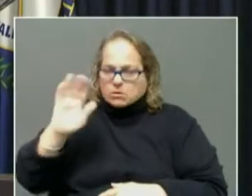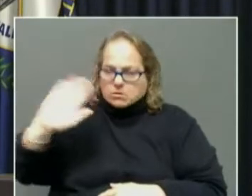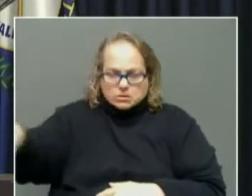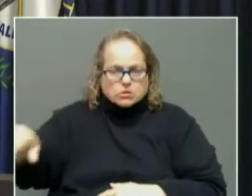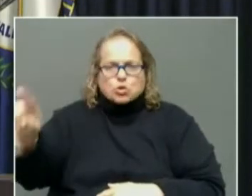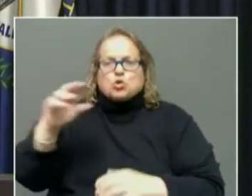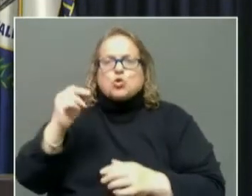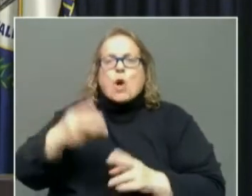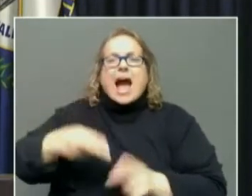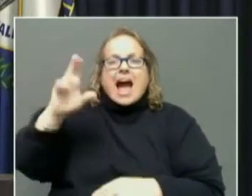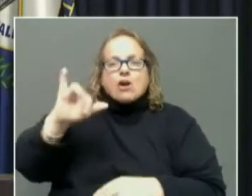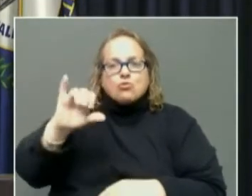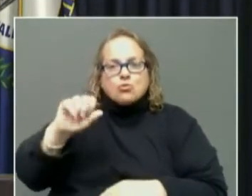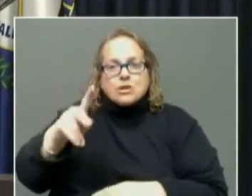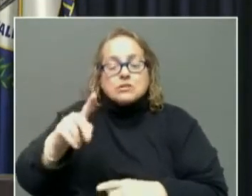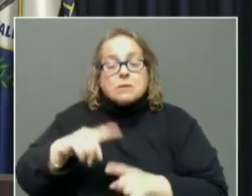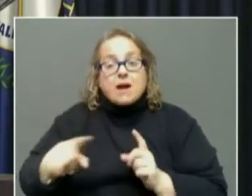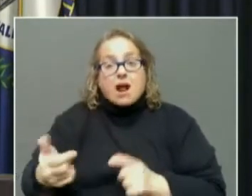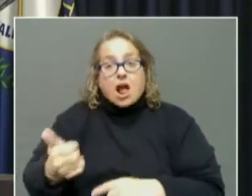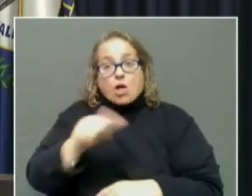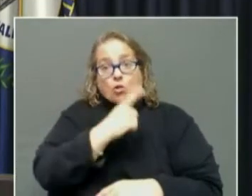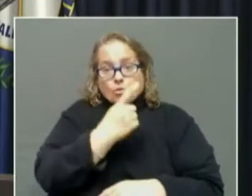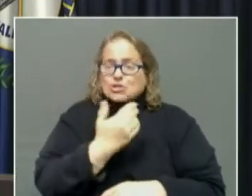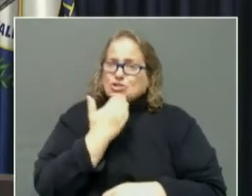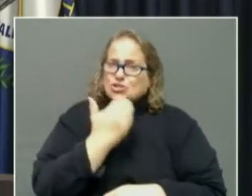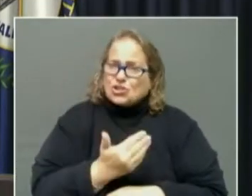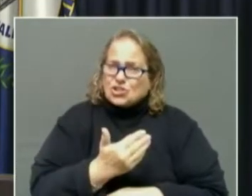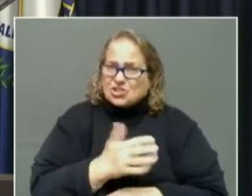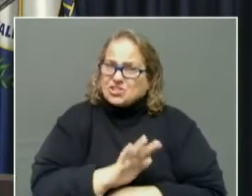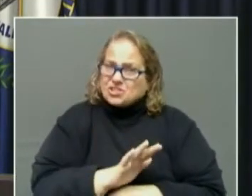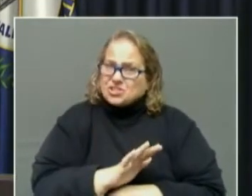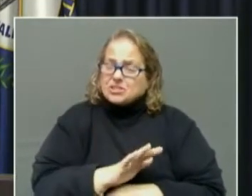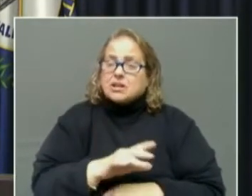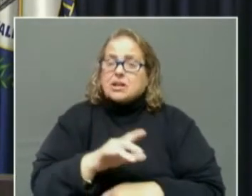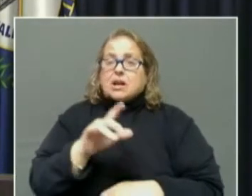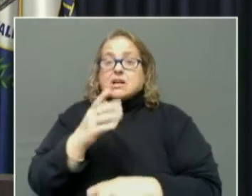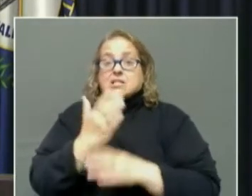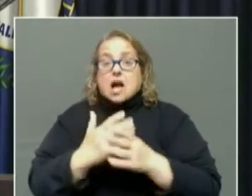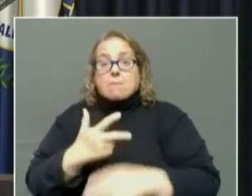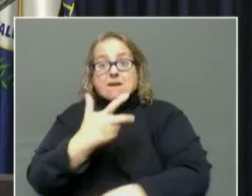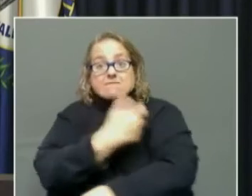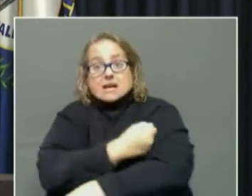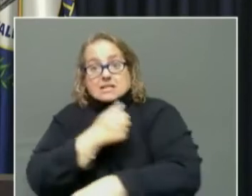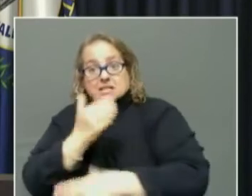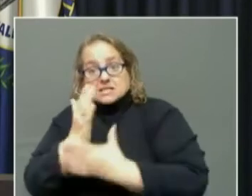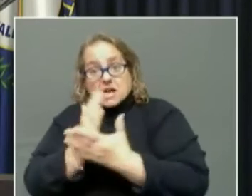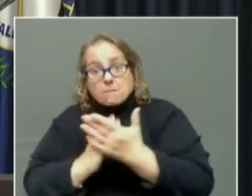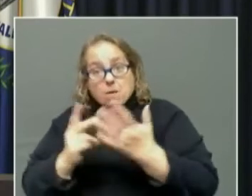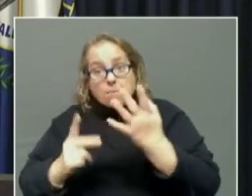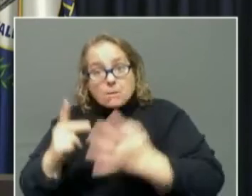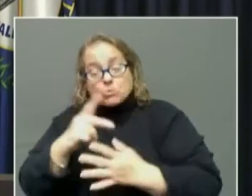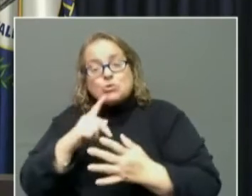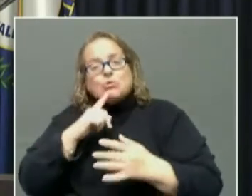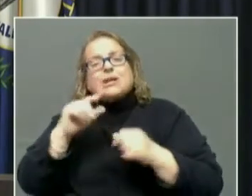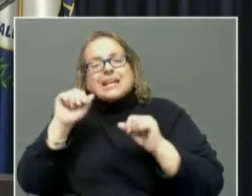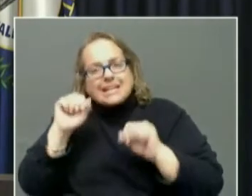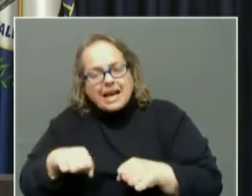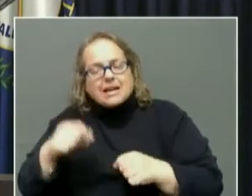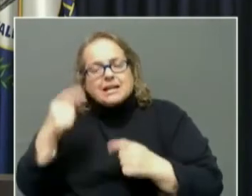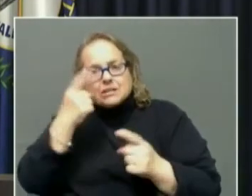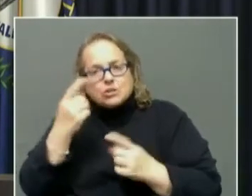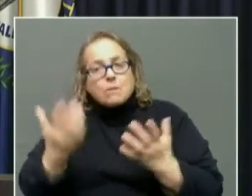recommend that the vaccine should be used or not used in certain populations and lower risk further, those could be actions they'll consider. And as far as